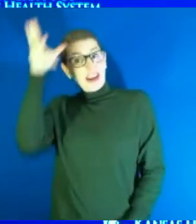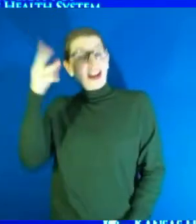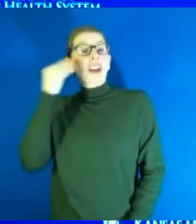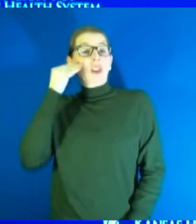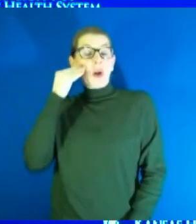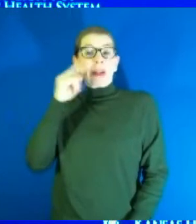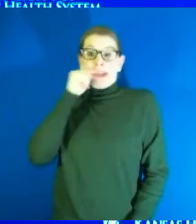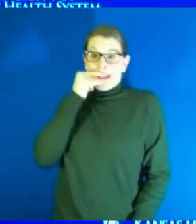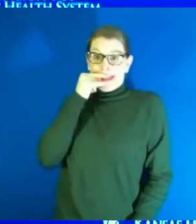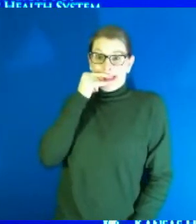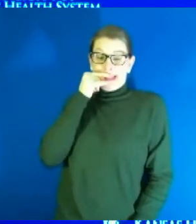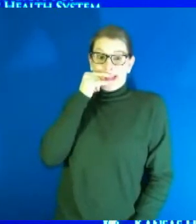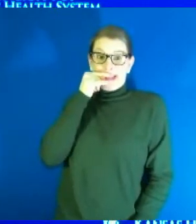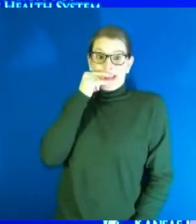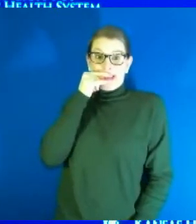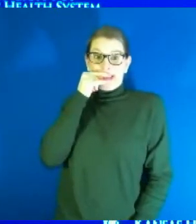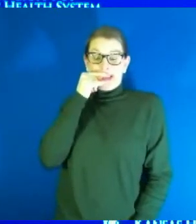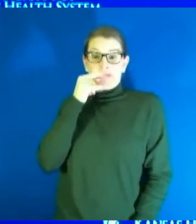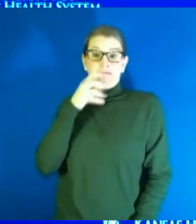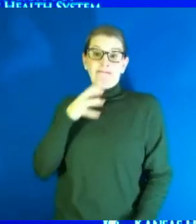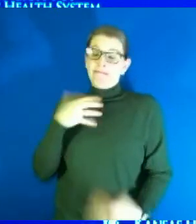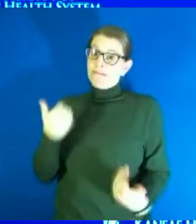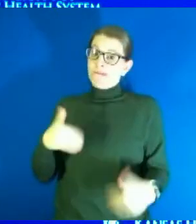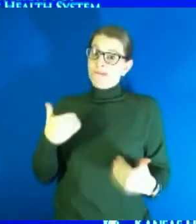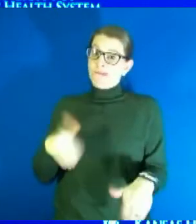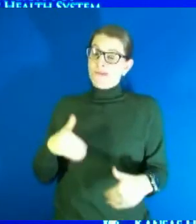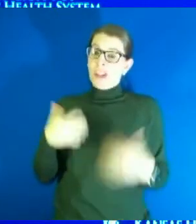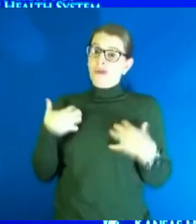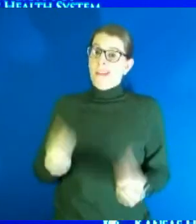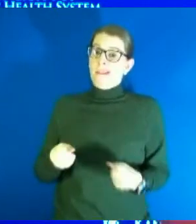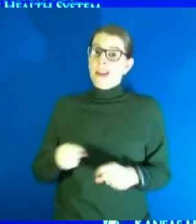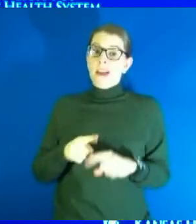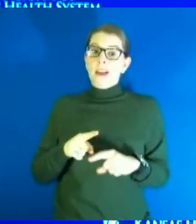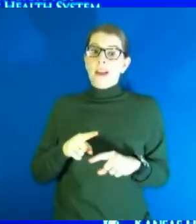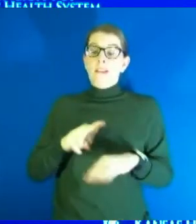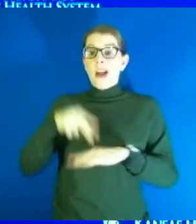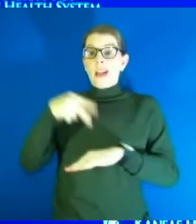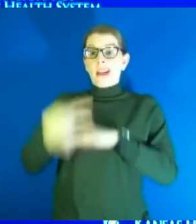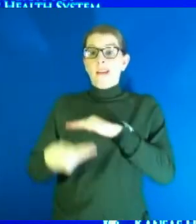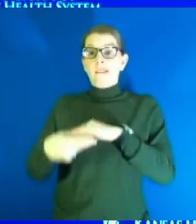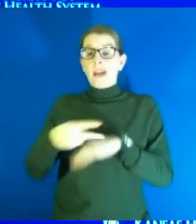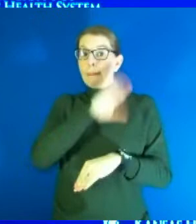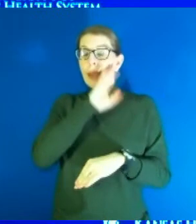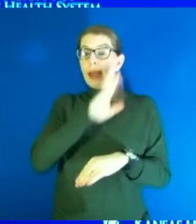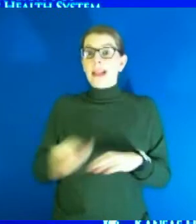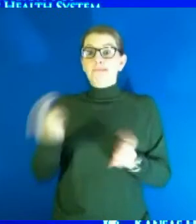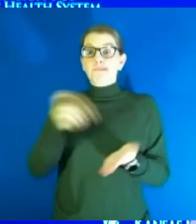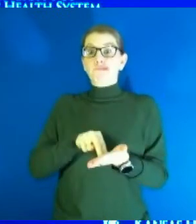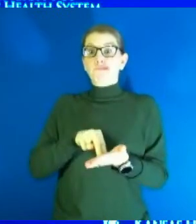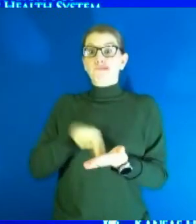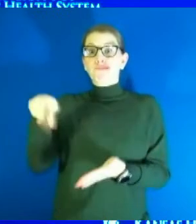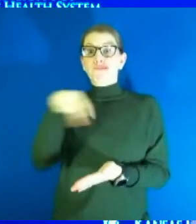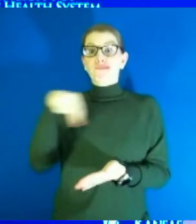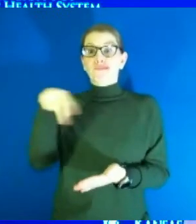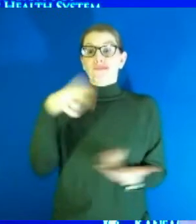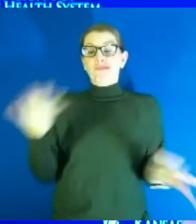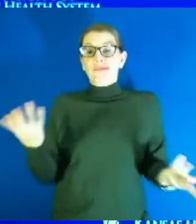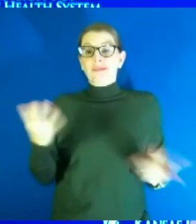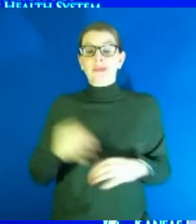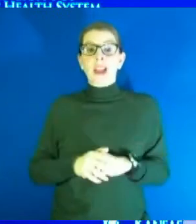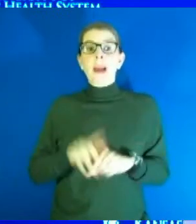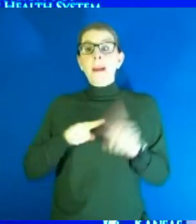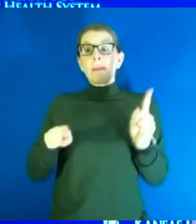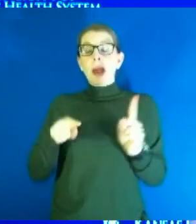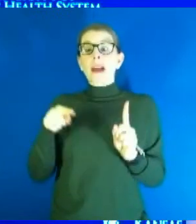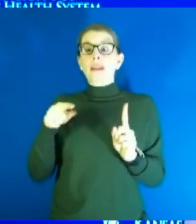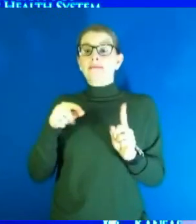are pretty tough, but for instance, falling off the bed, they just seem to get up and bounce right up and have no problems. But we're not talking about that. We are